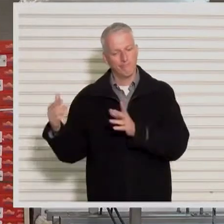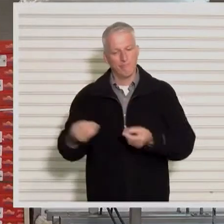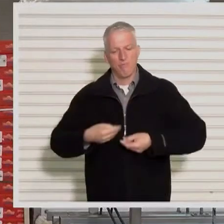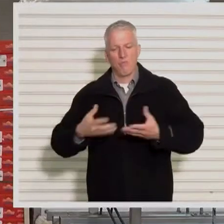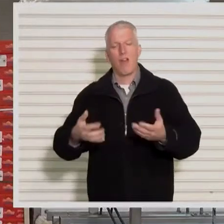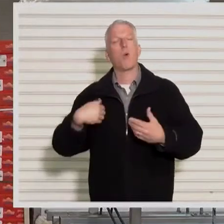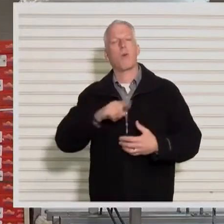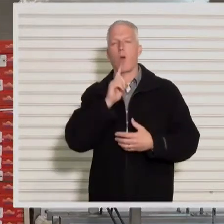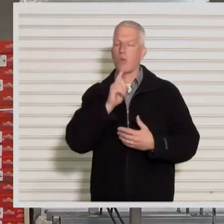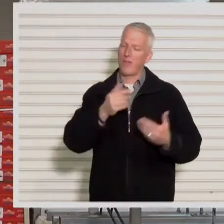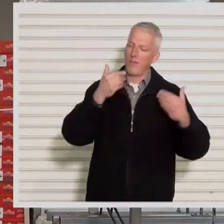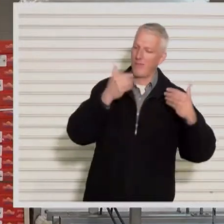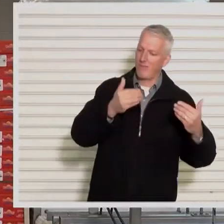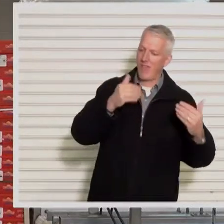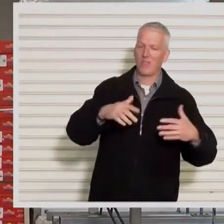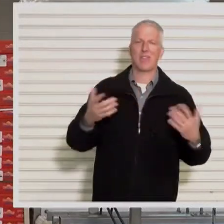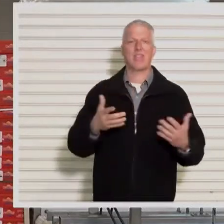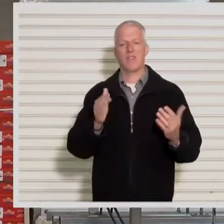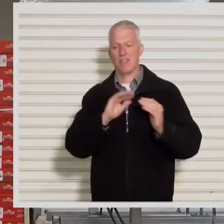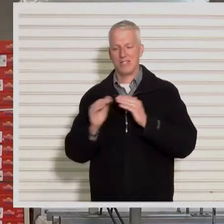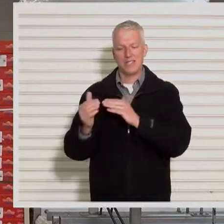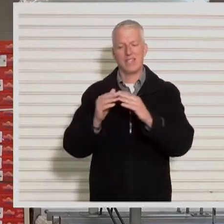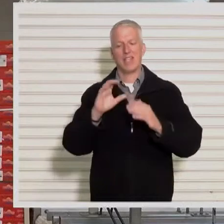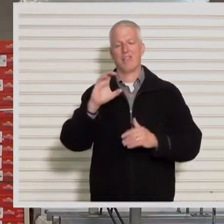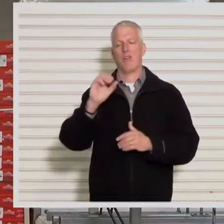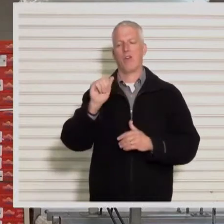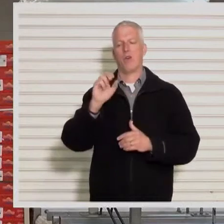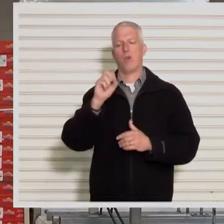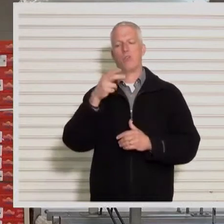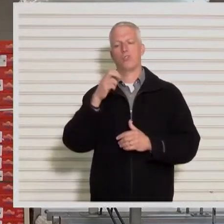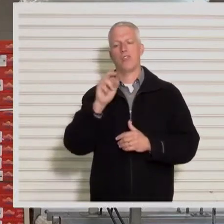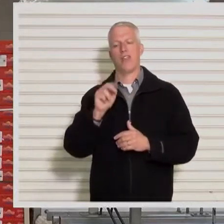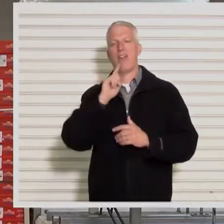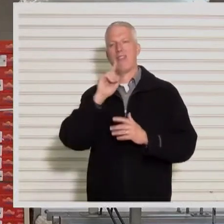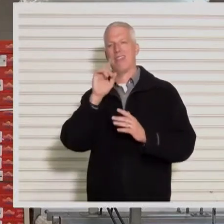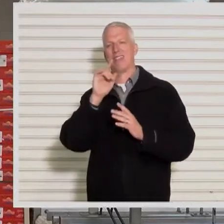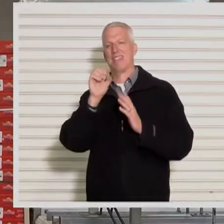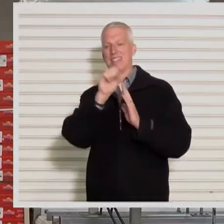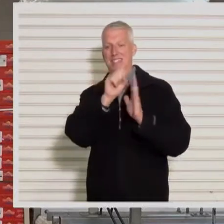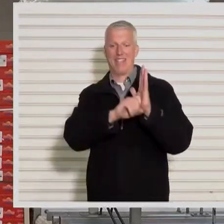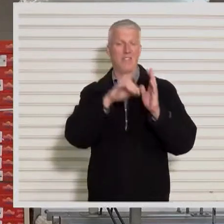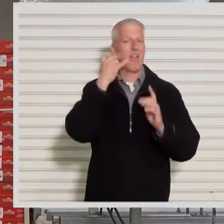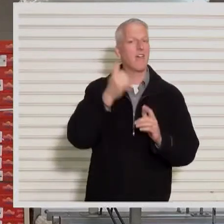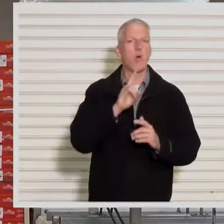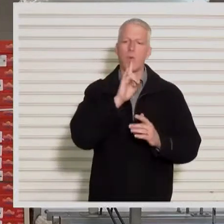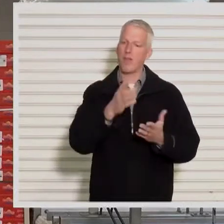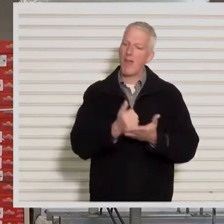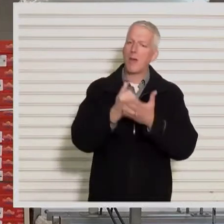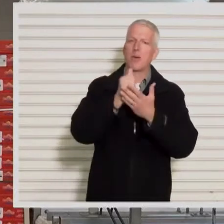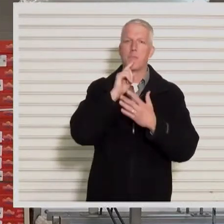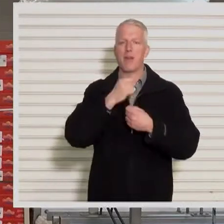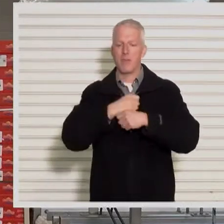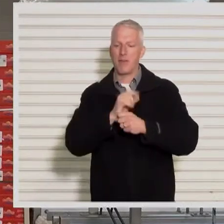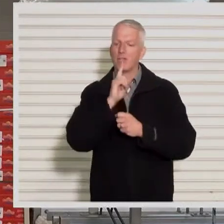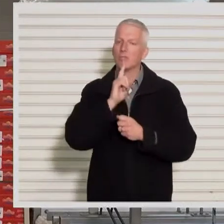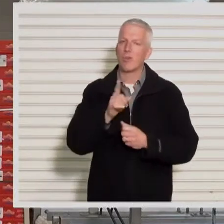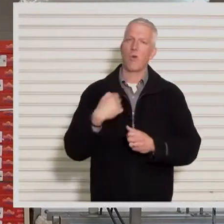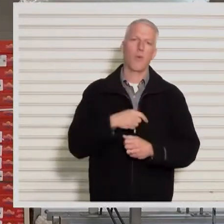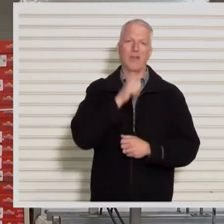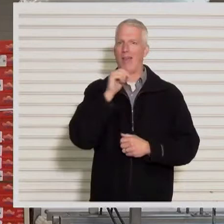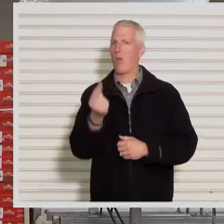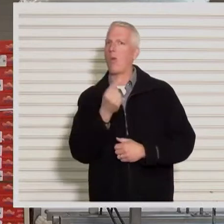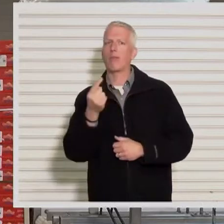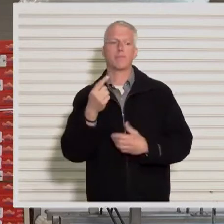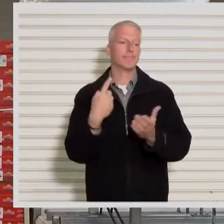of Coachella to the County of Riverside and the state of California for helping to ensure that we not only